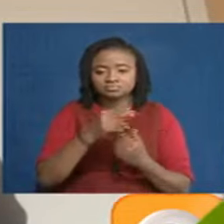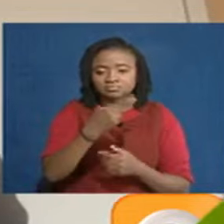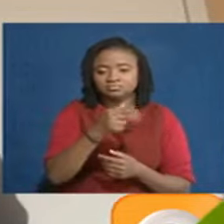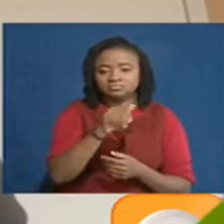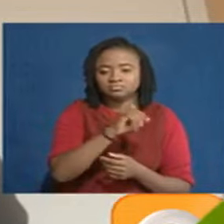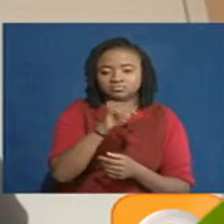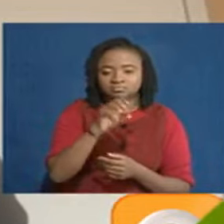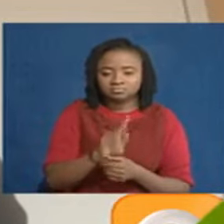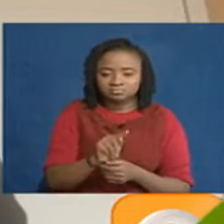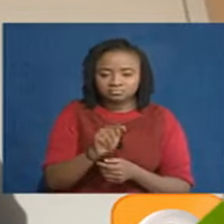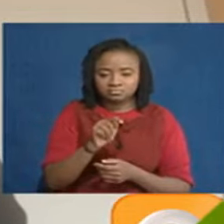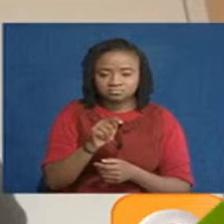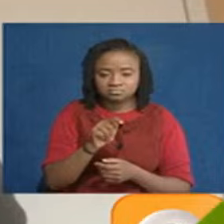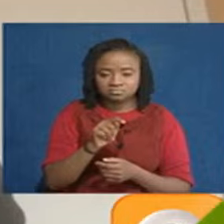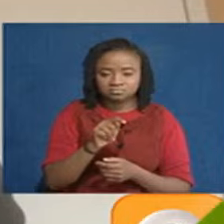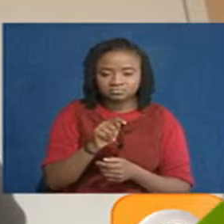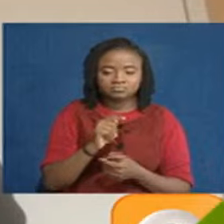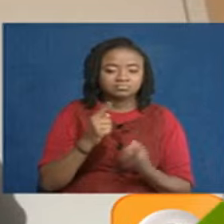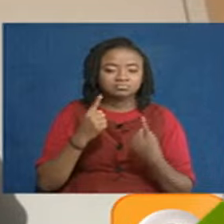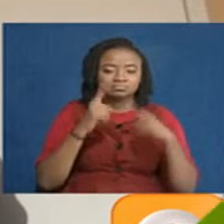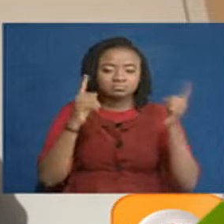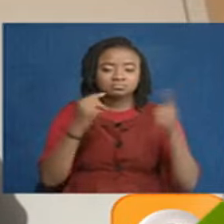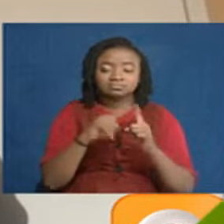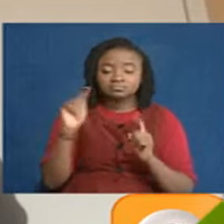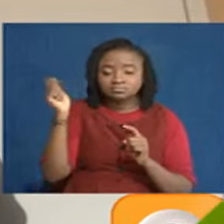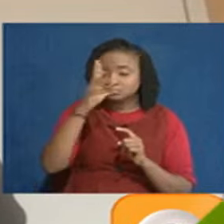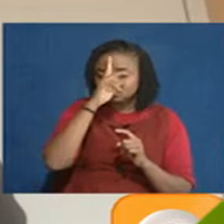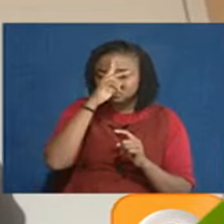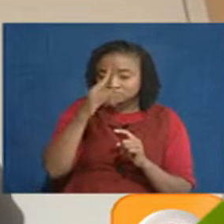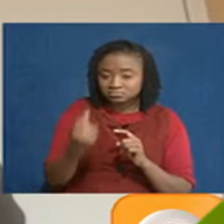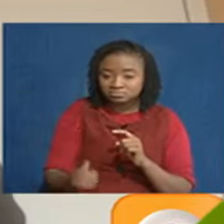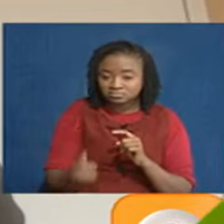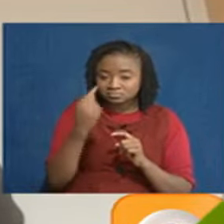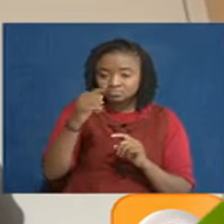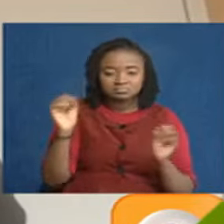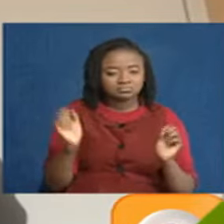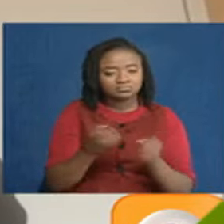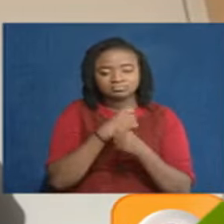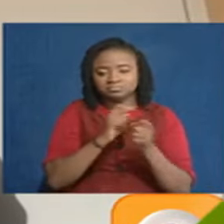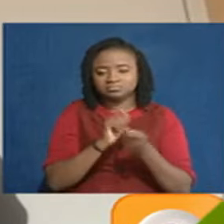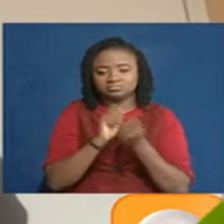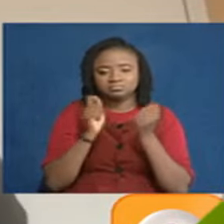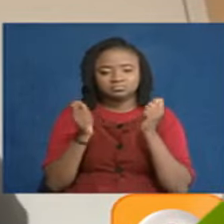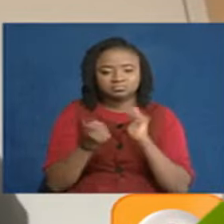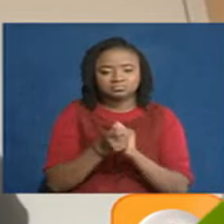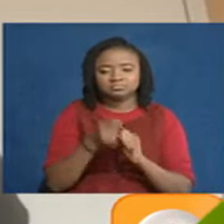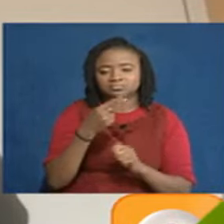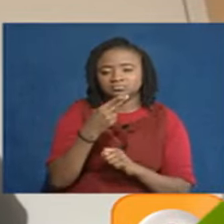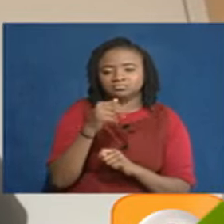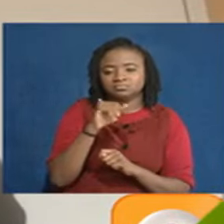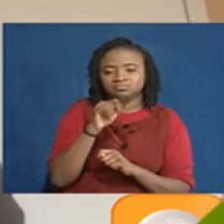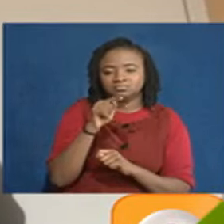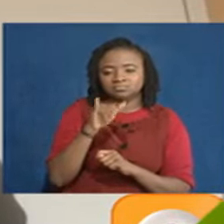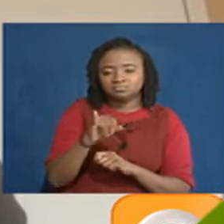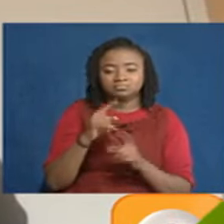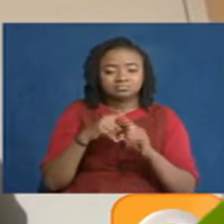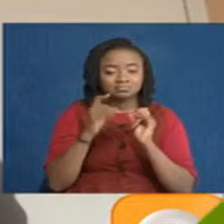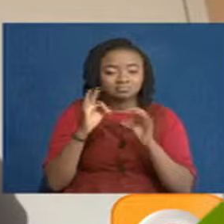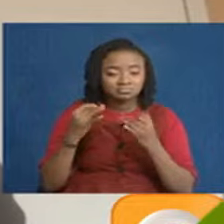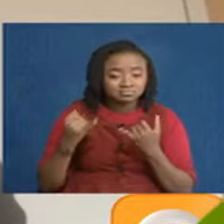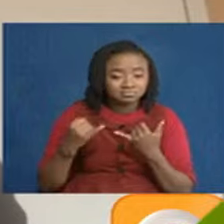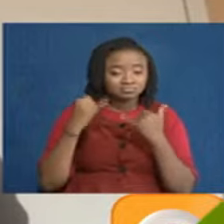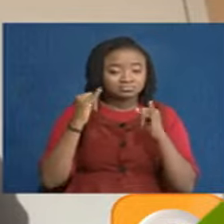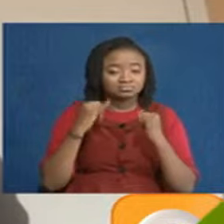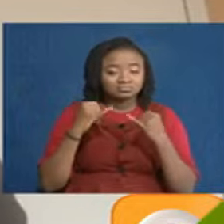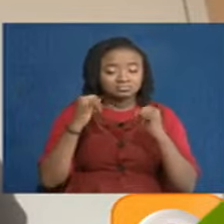stability. But the Kenyan police on their own cannot change Haiti. And any attempts to sell that as an agenda,